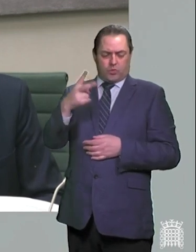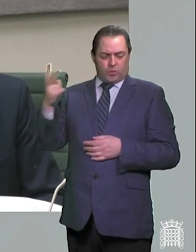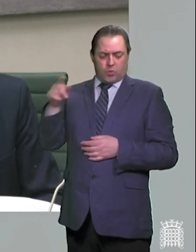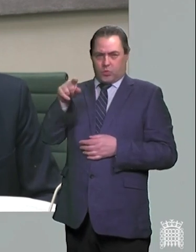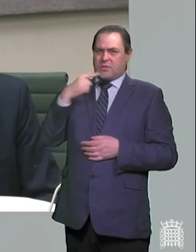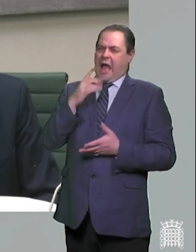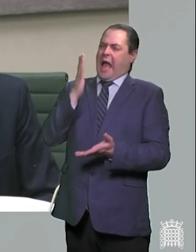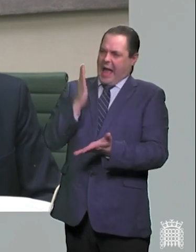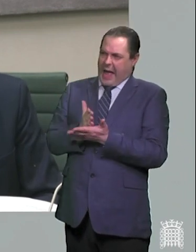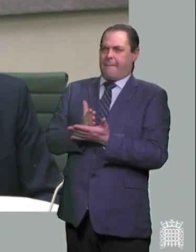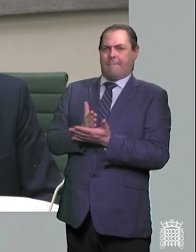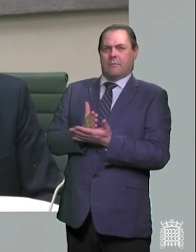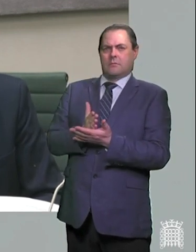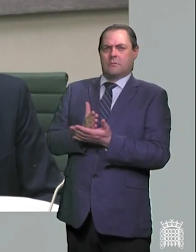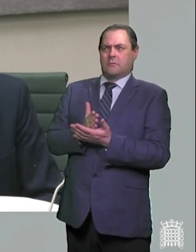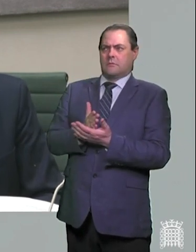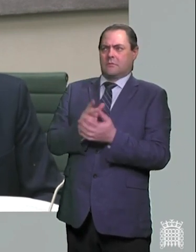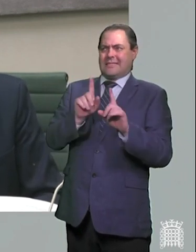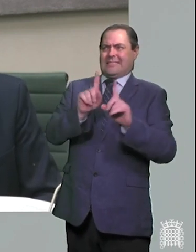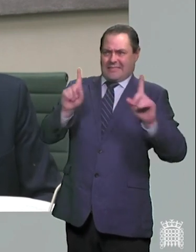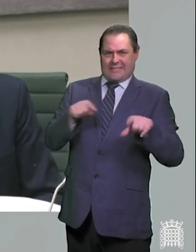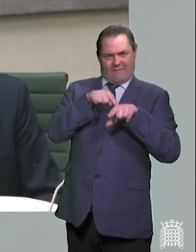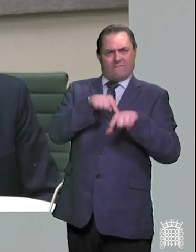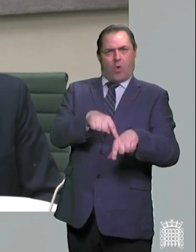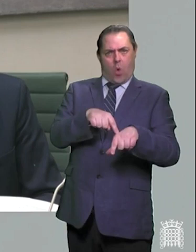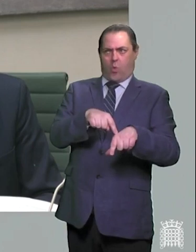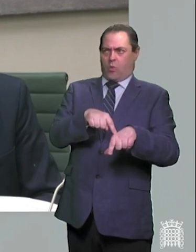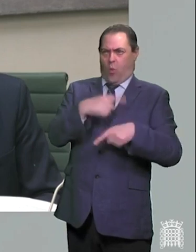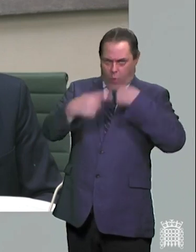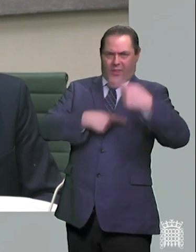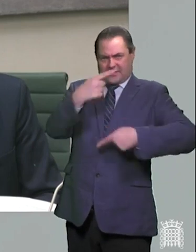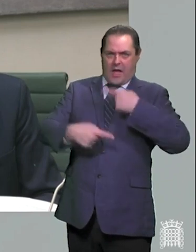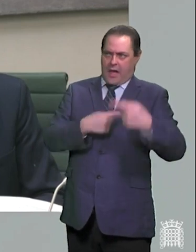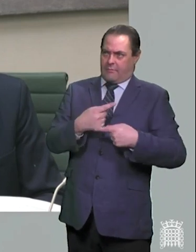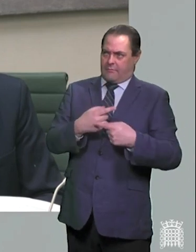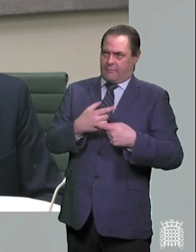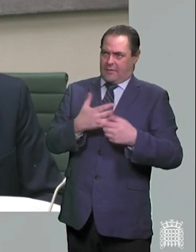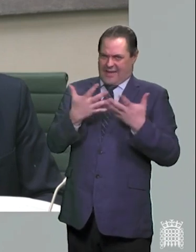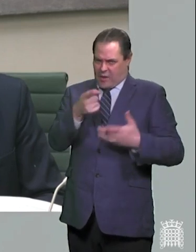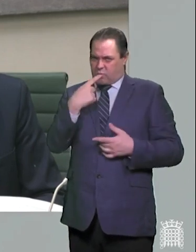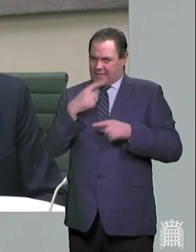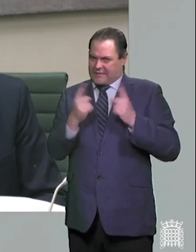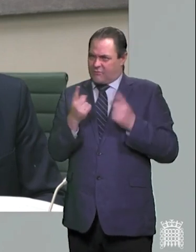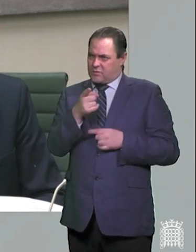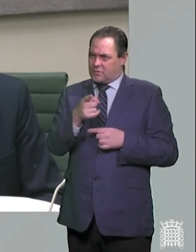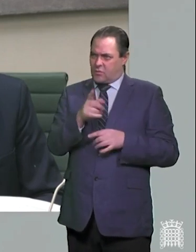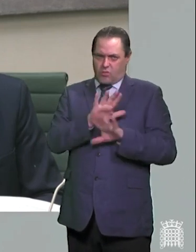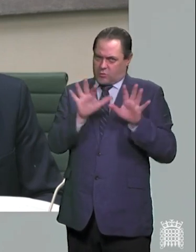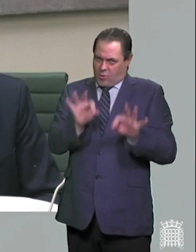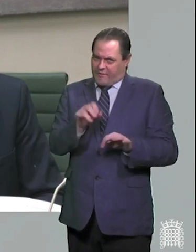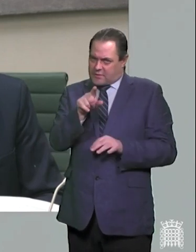case that social distancing guidance was being respected at all times. But I think you're now saying it was